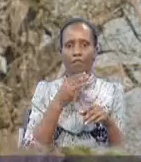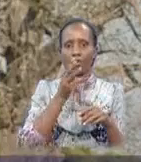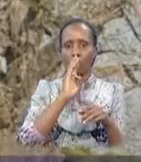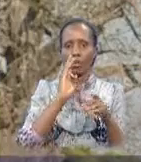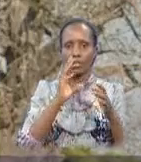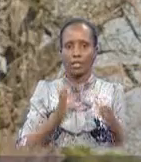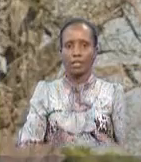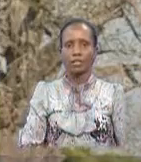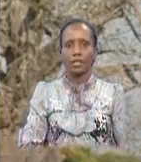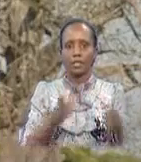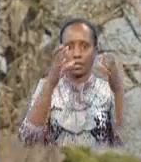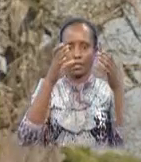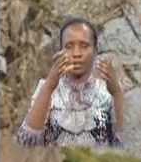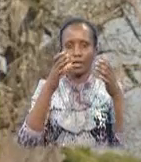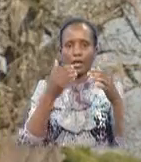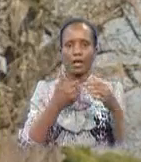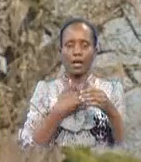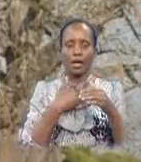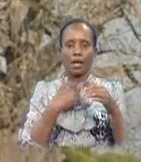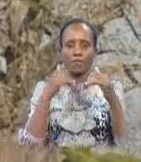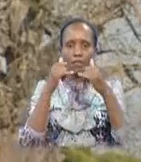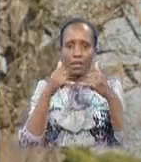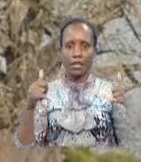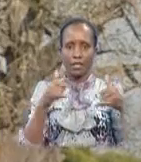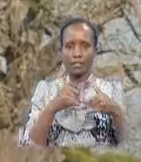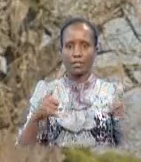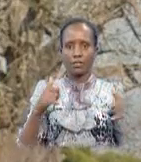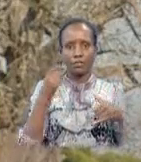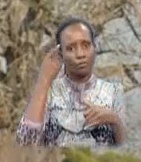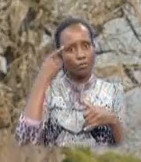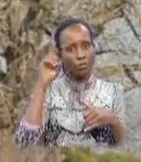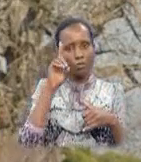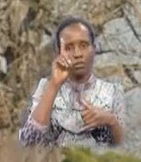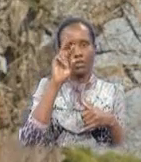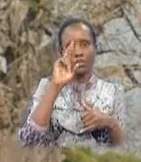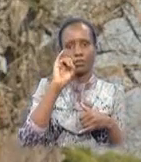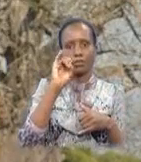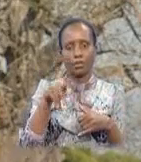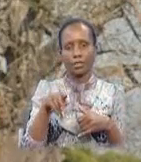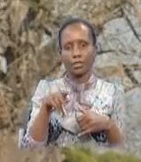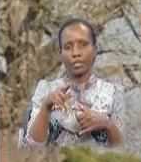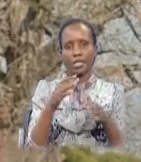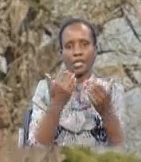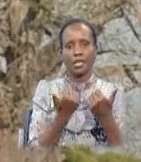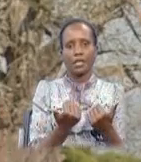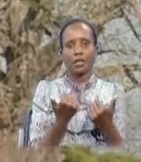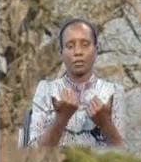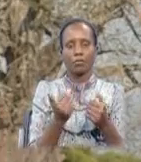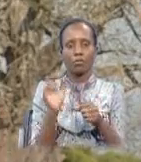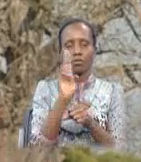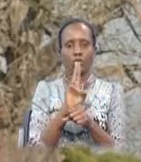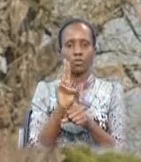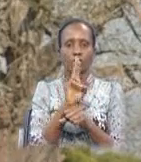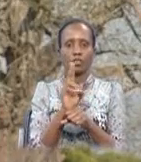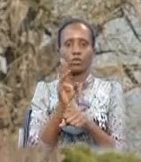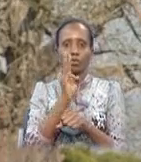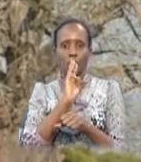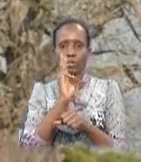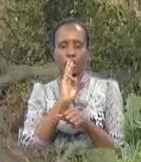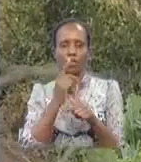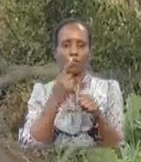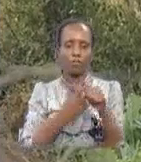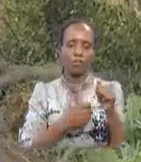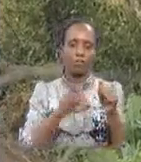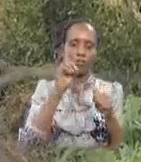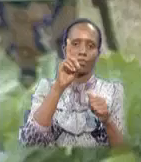ya maji, wamepewa drip lines, na hivi sasa tunatumia maji ya